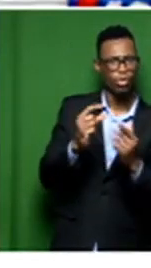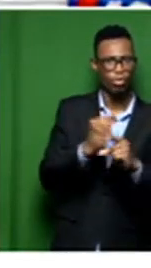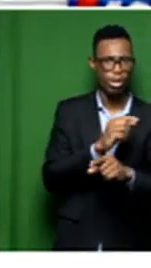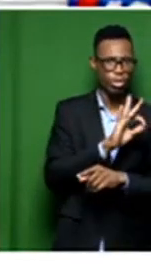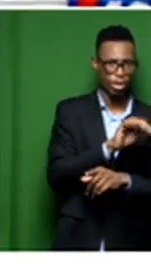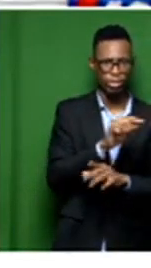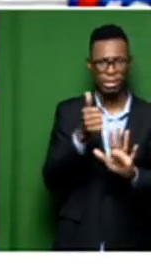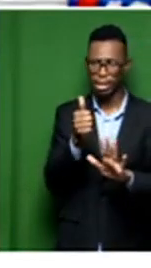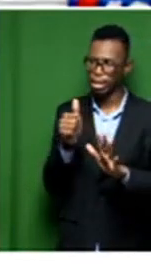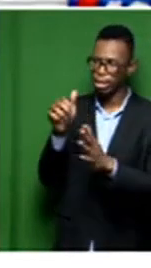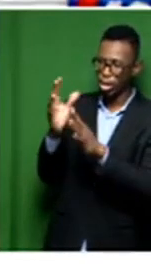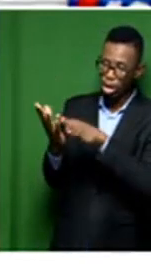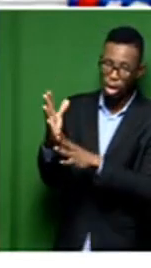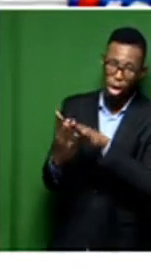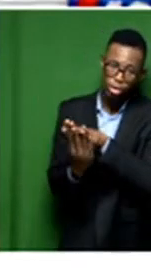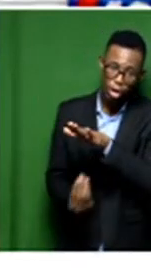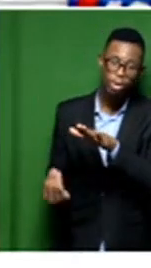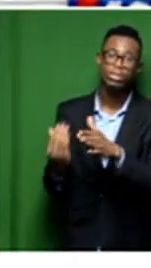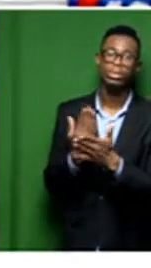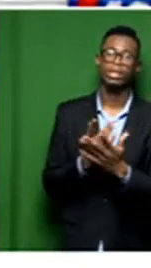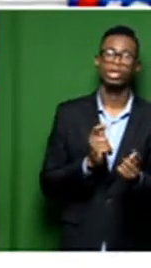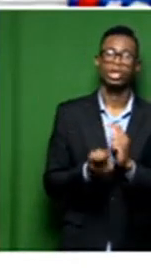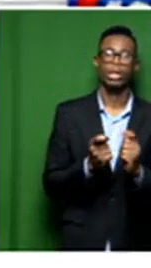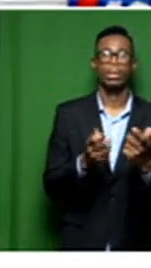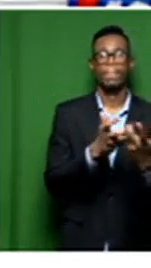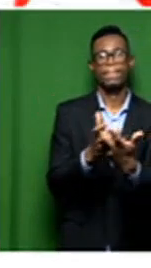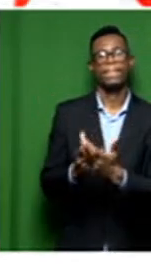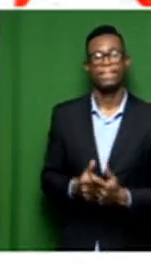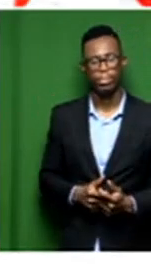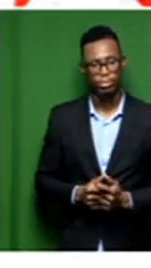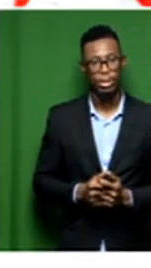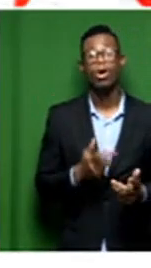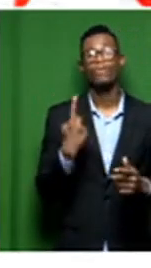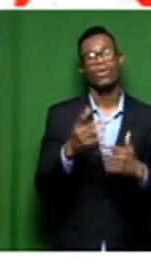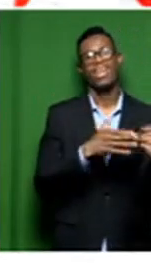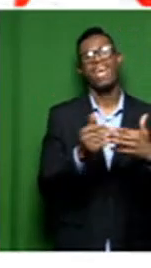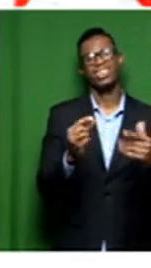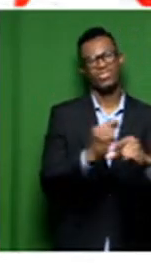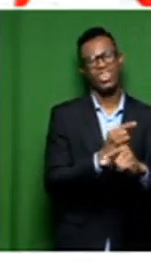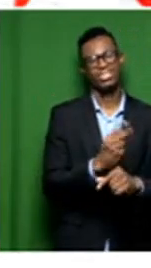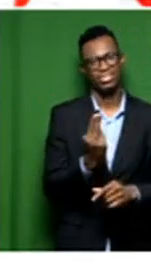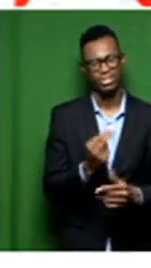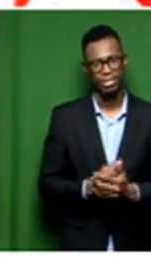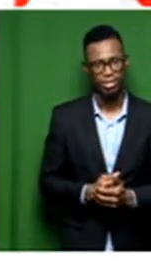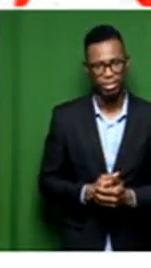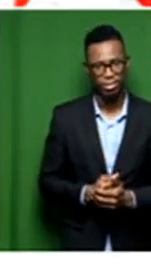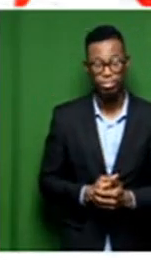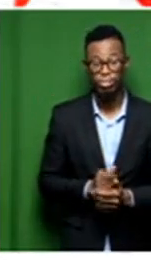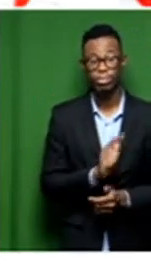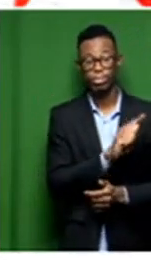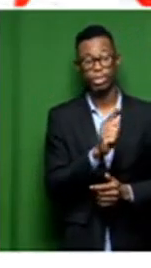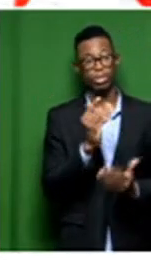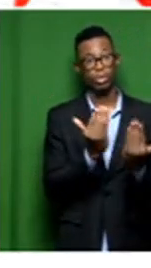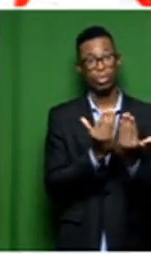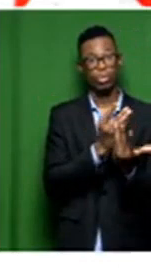see how they can adapt it for any grade across the spectrum. Mm-hmm. And, for the schools interested in this